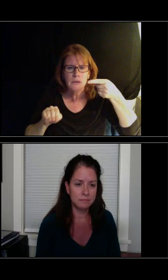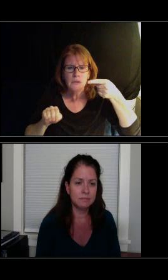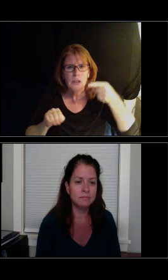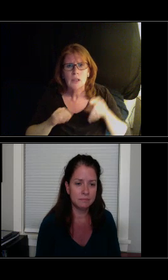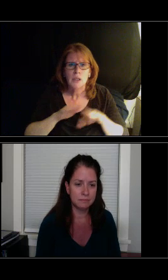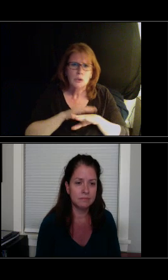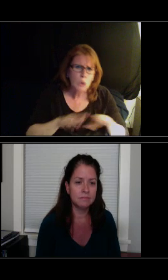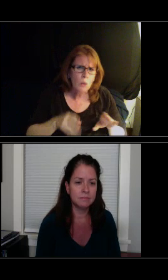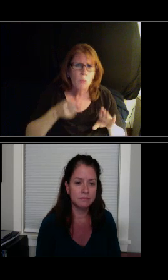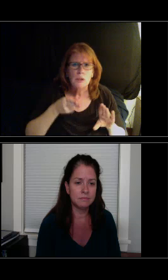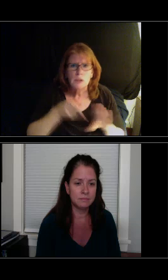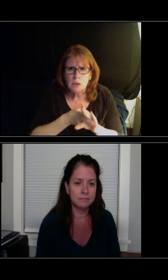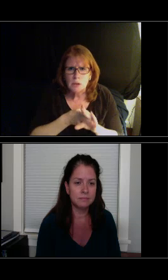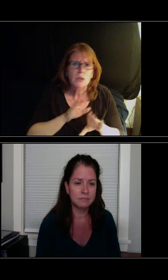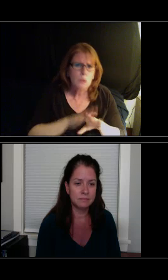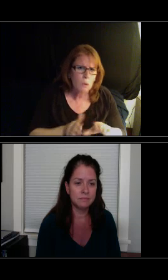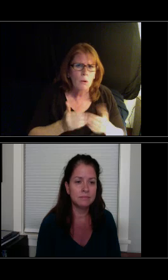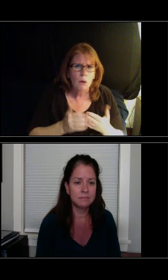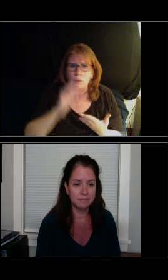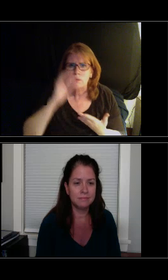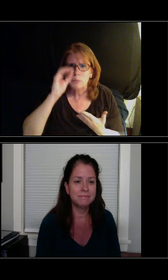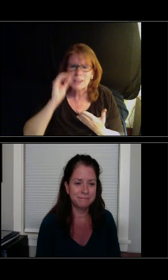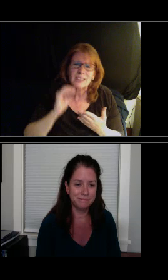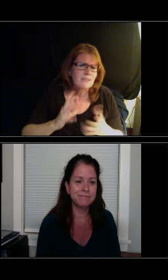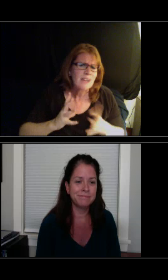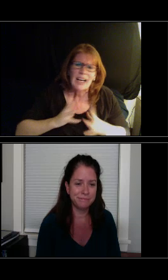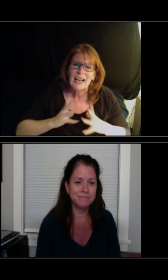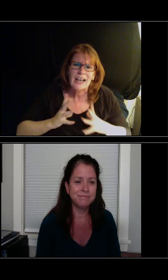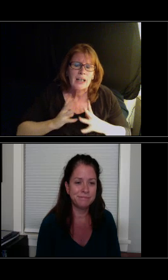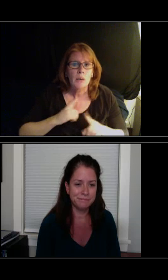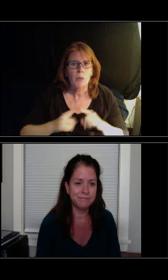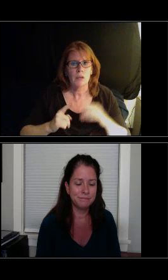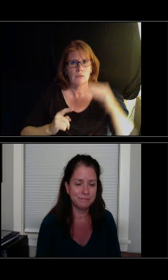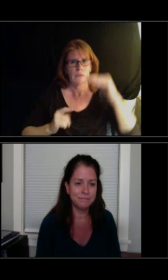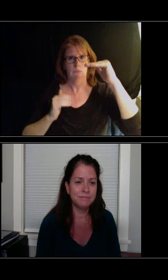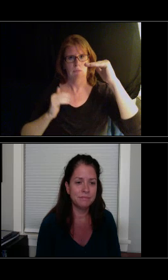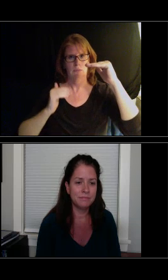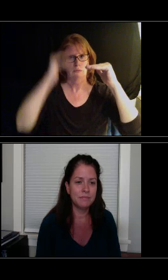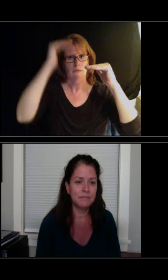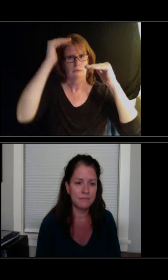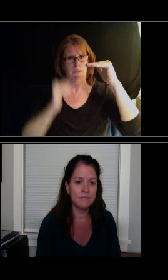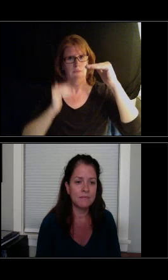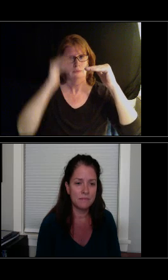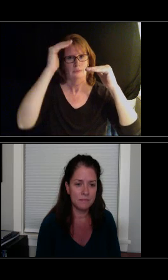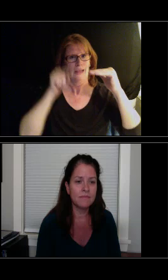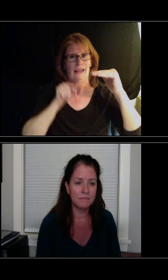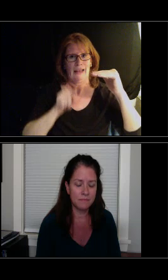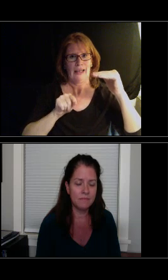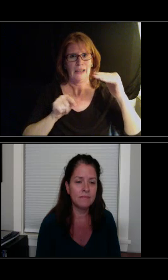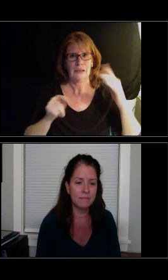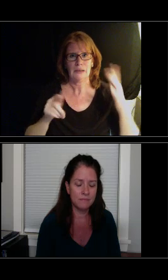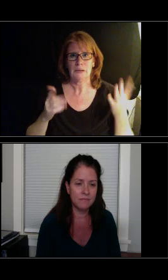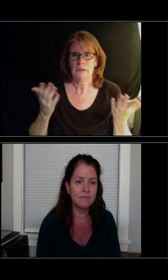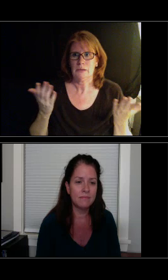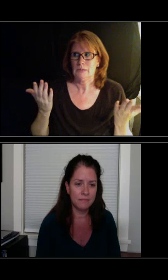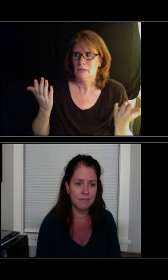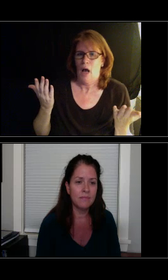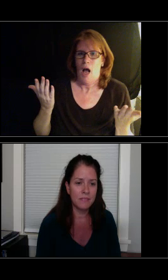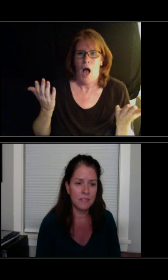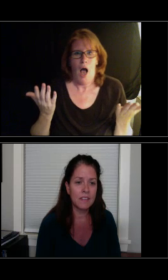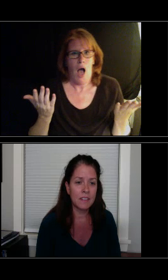must follow do no harm. And then underneath that, we know that we're not supposed to participate, to offer our opinions. But it's this whole